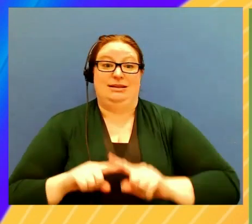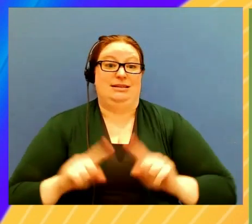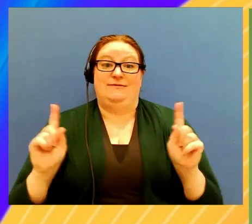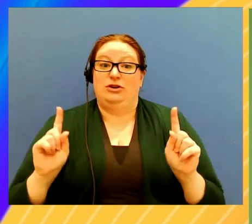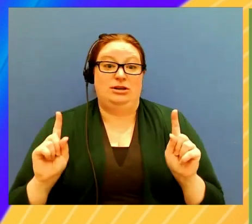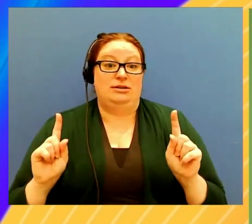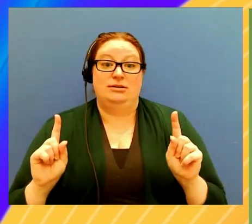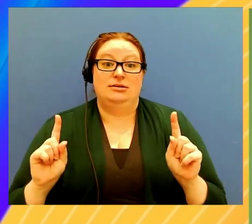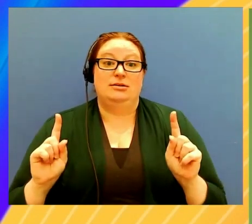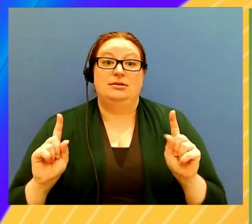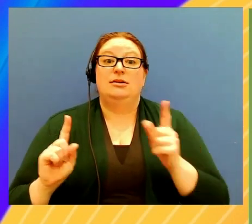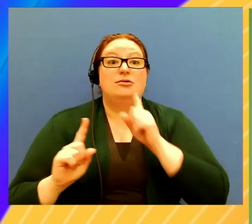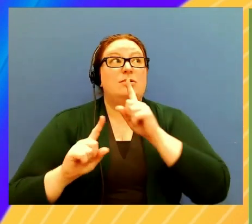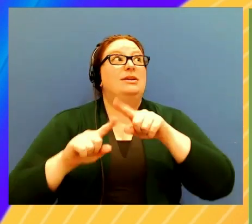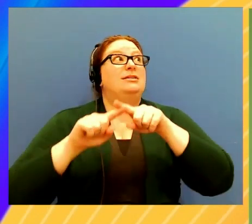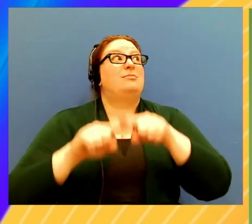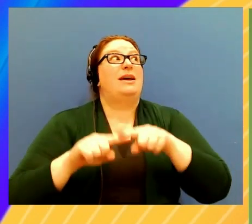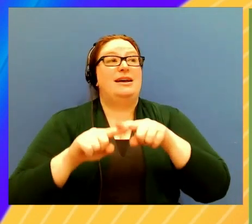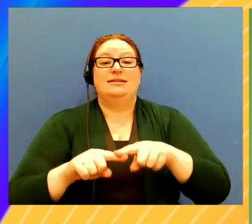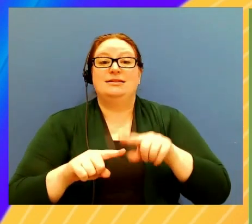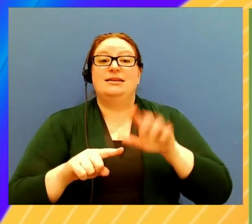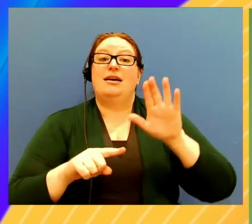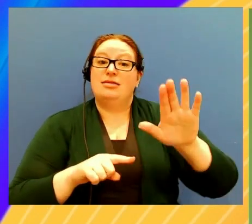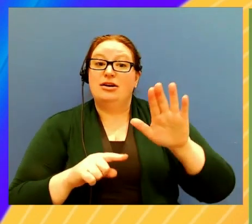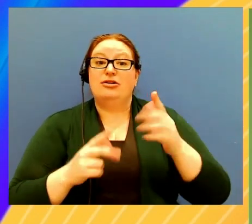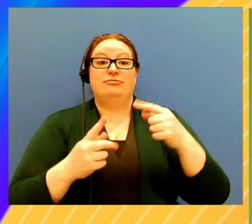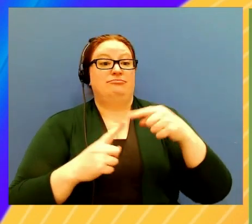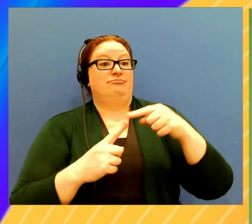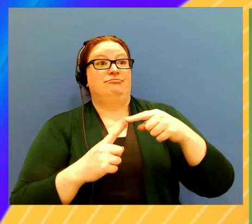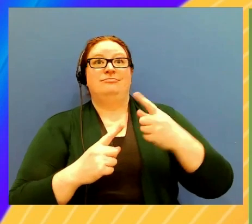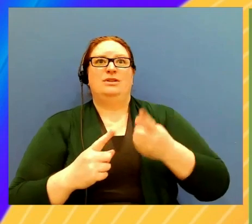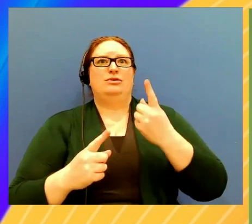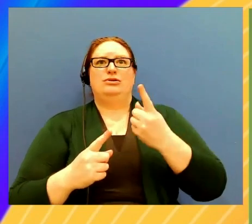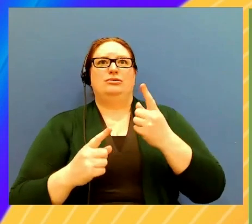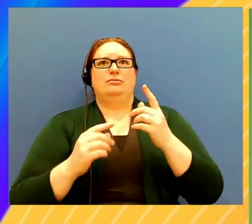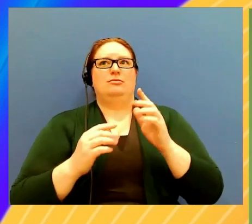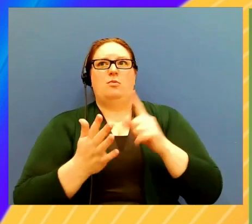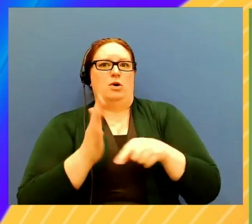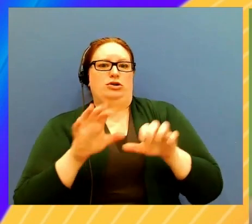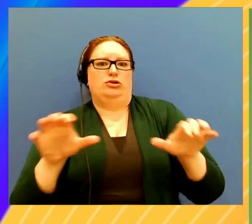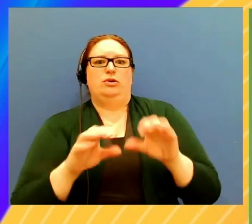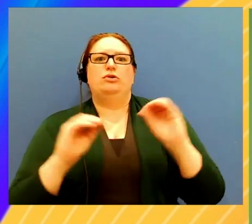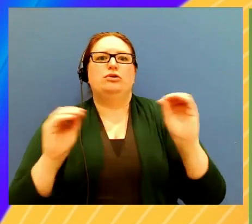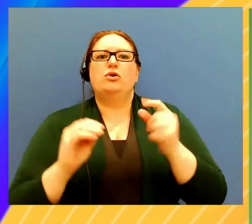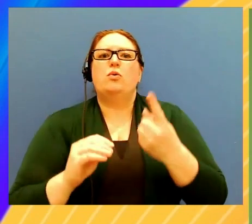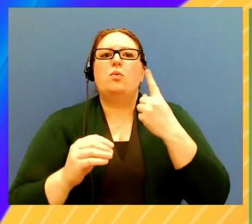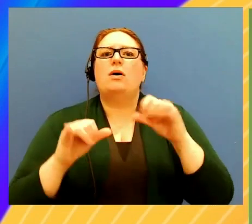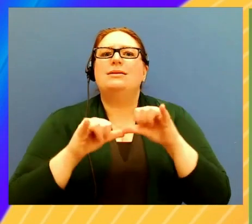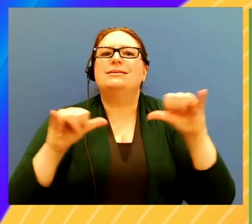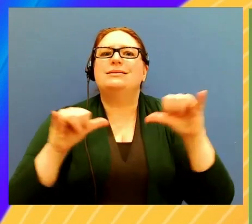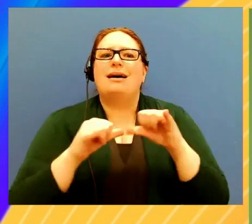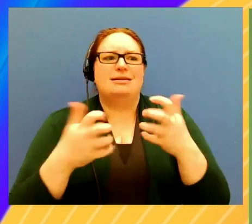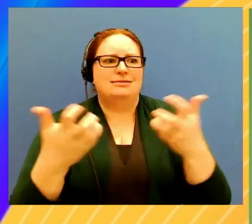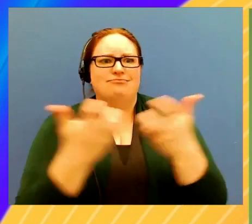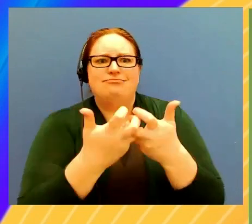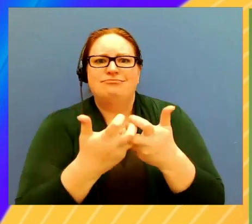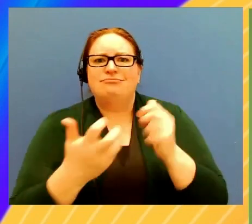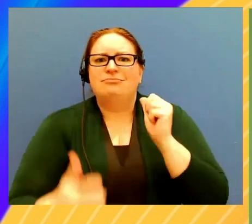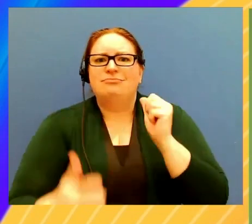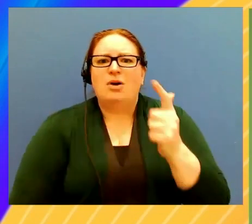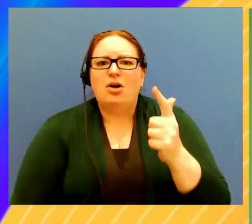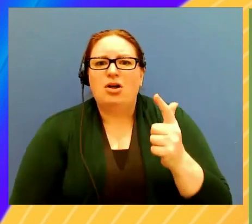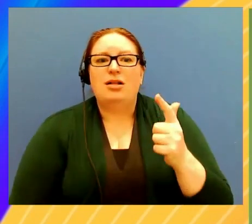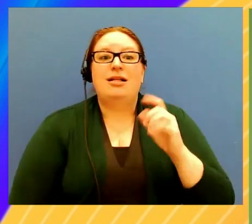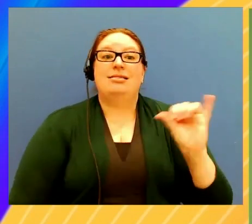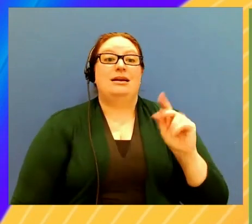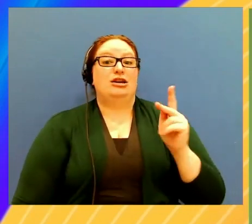on what their goals are. There is no one size fits all for these tools. So I think it's really leaning on folks like Curran's team or